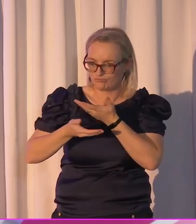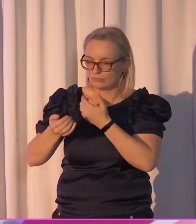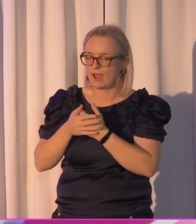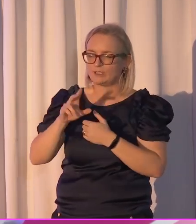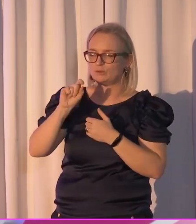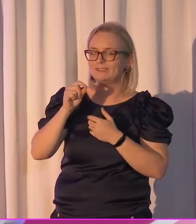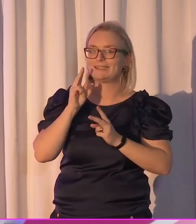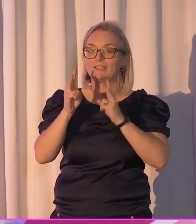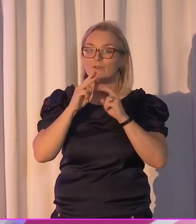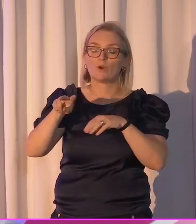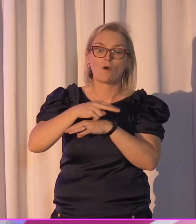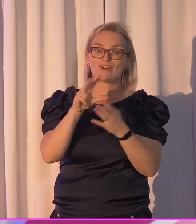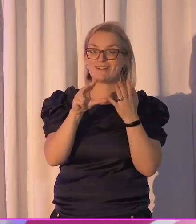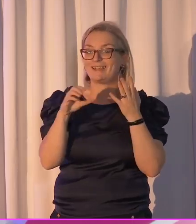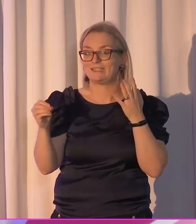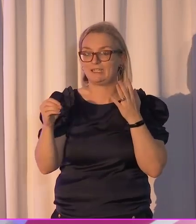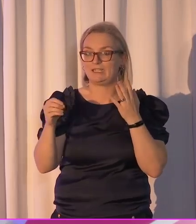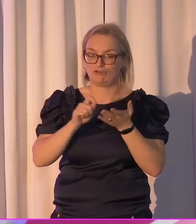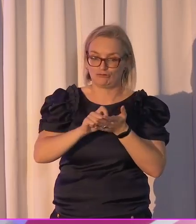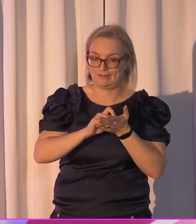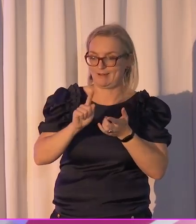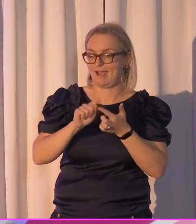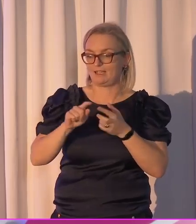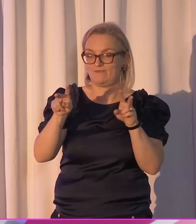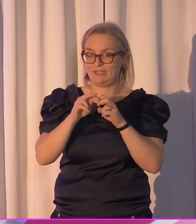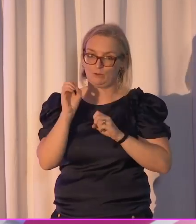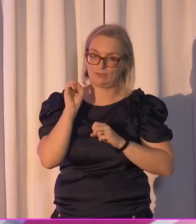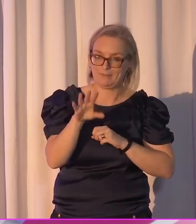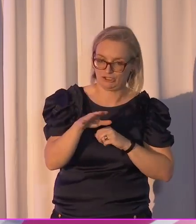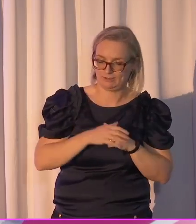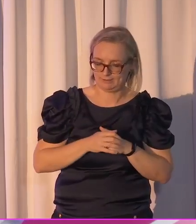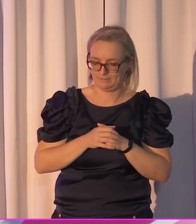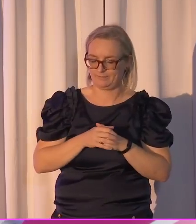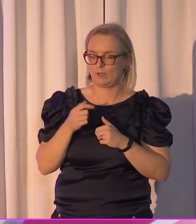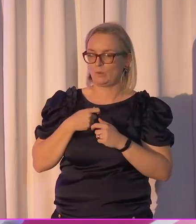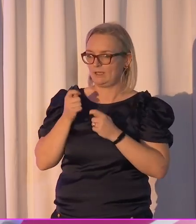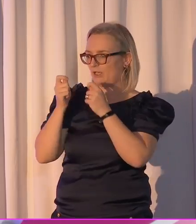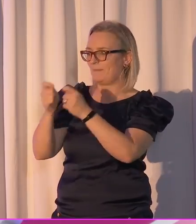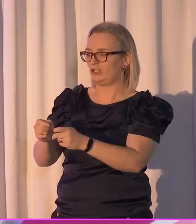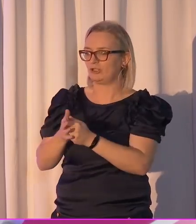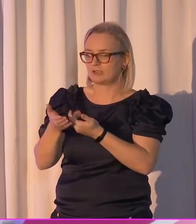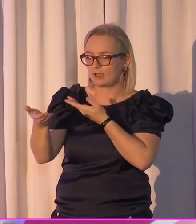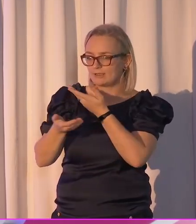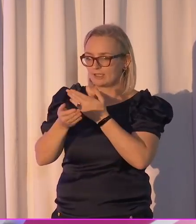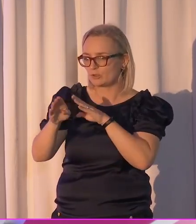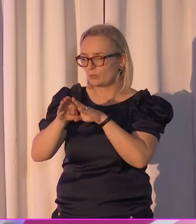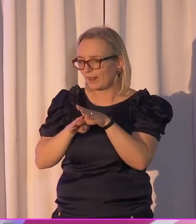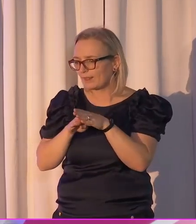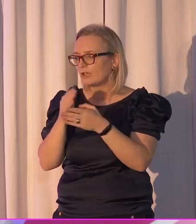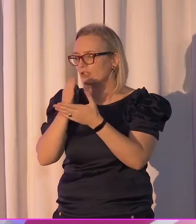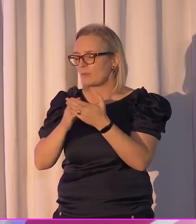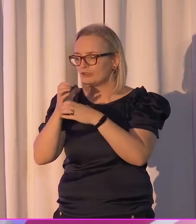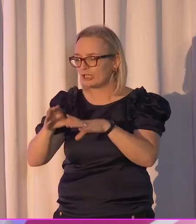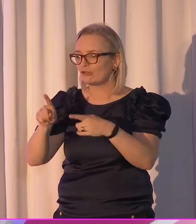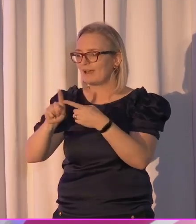interviews, and over 80 written and video submissions. We also commissioned consultations with seldom heard from children